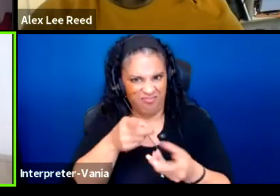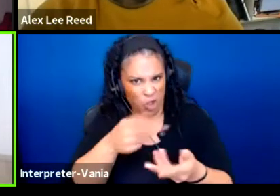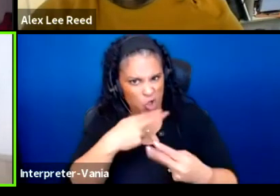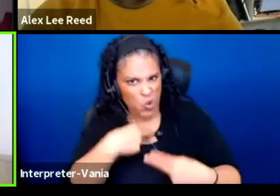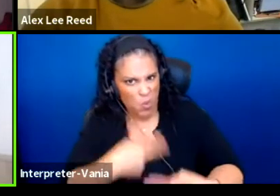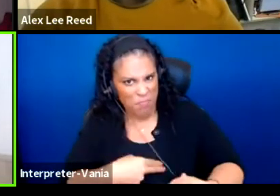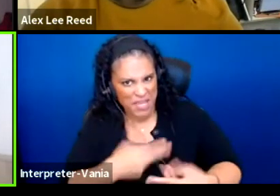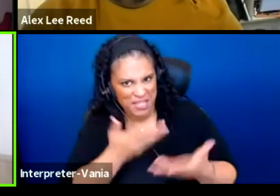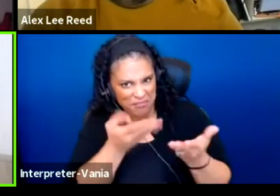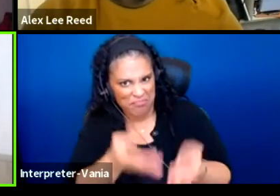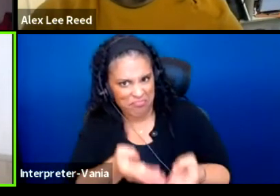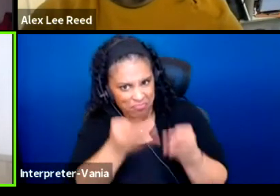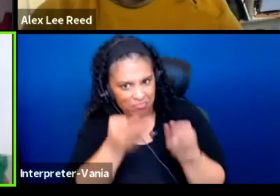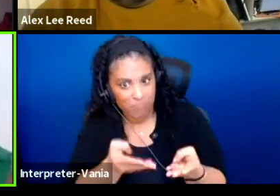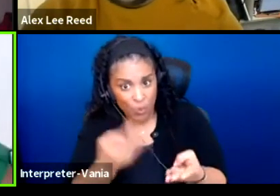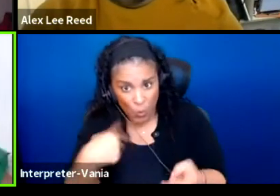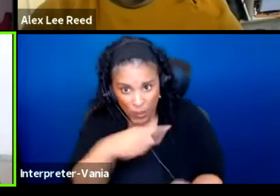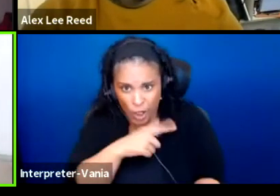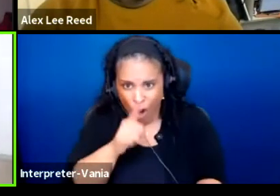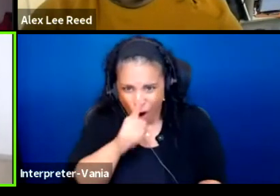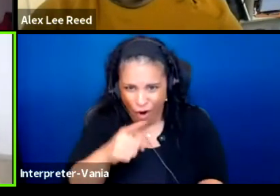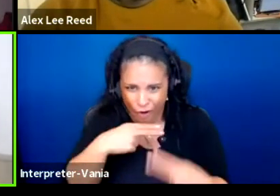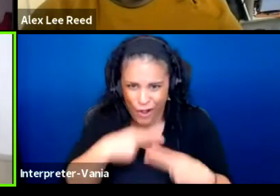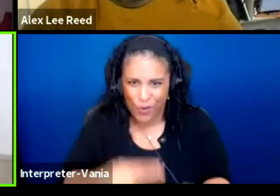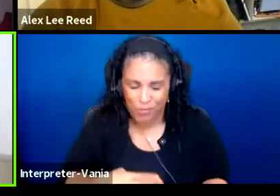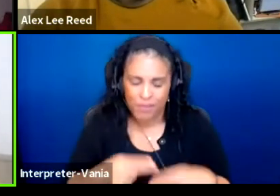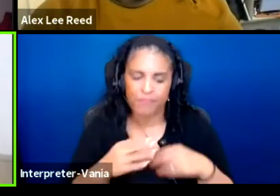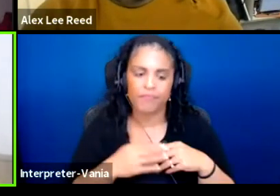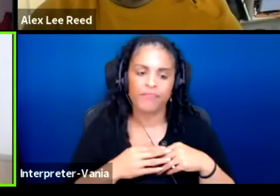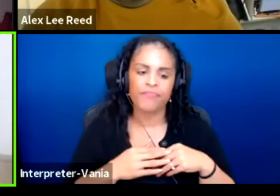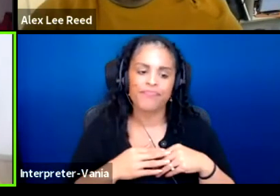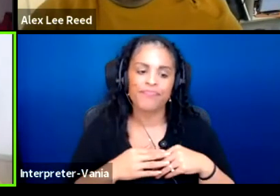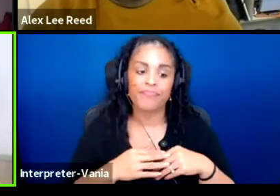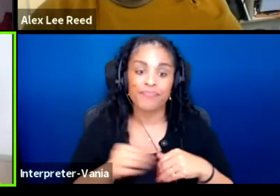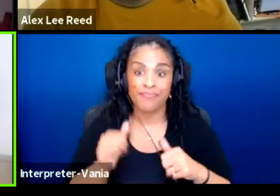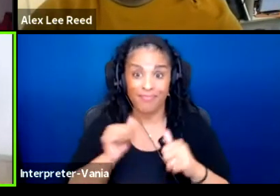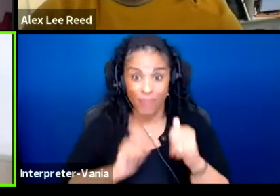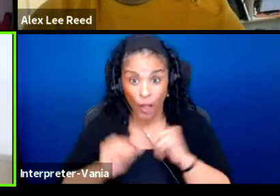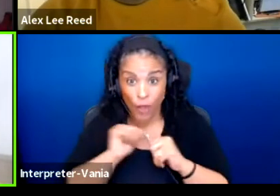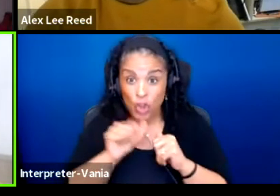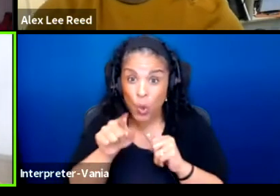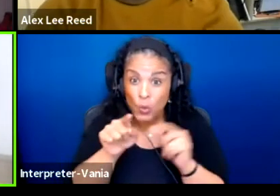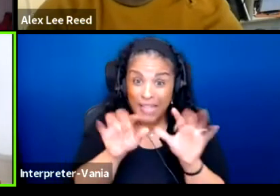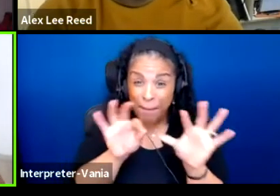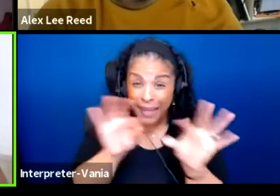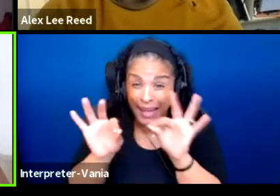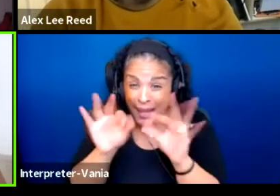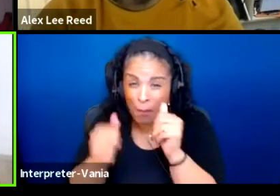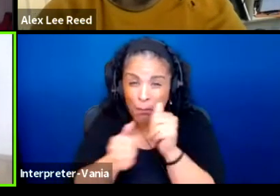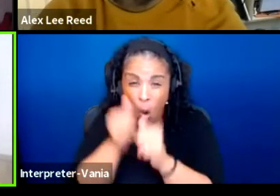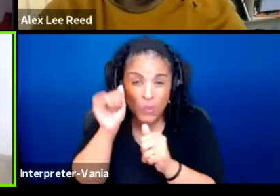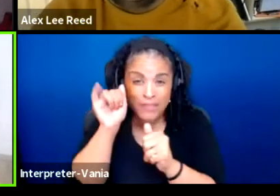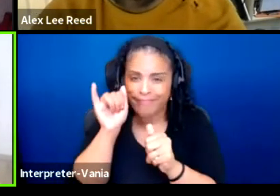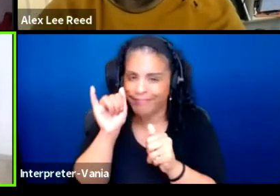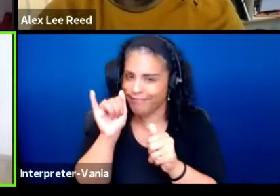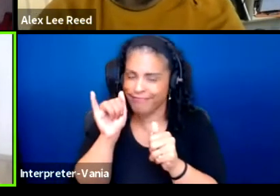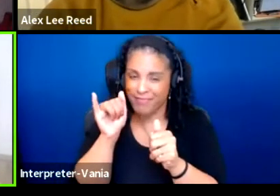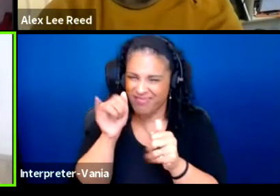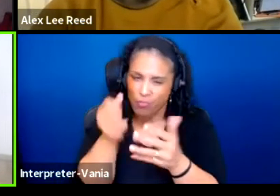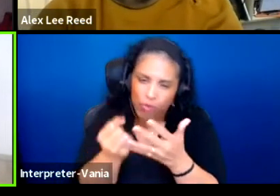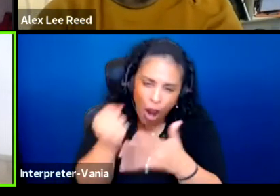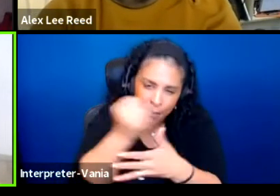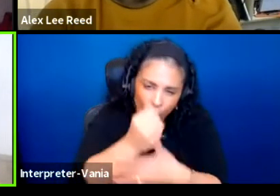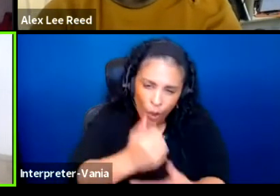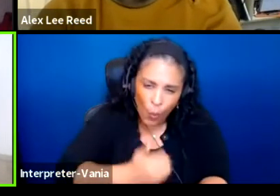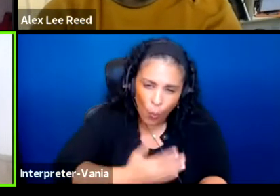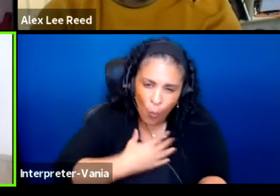we are as human. So, the shows that do get picked at most of these primarily white institutions,